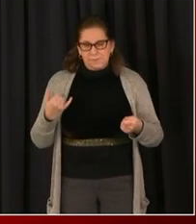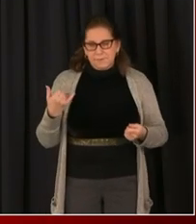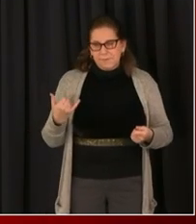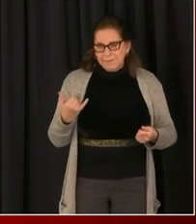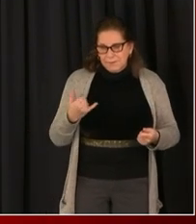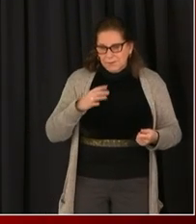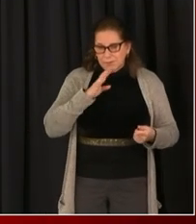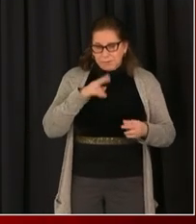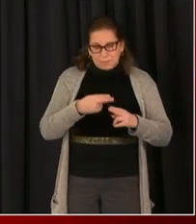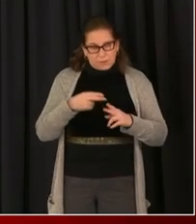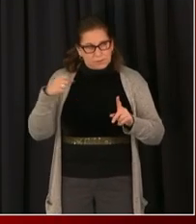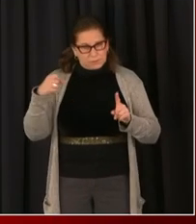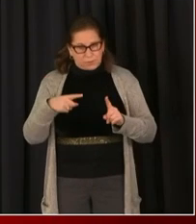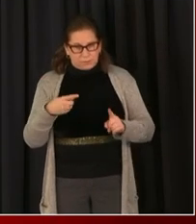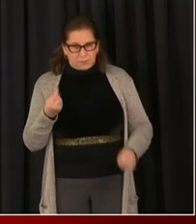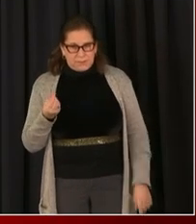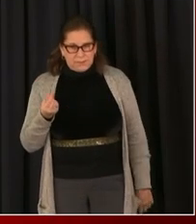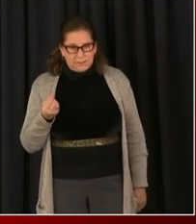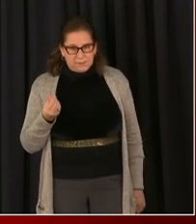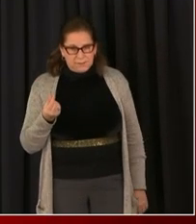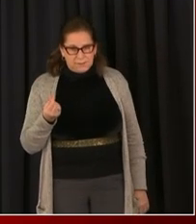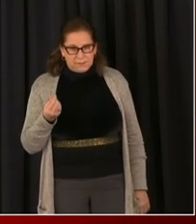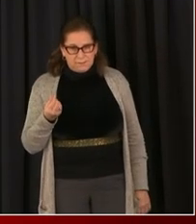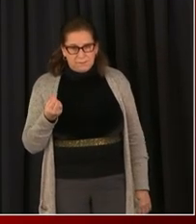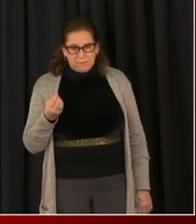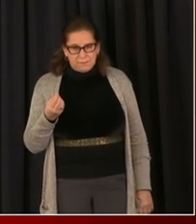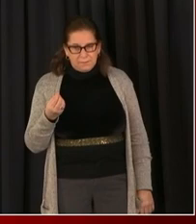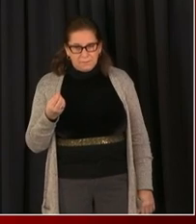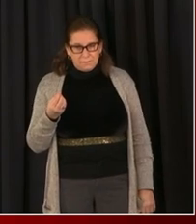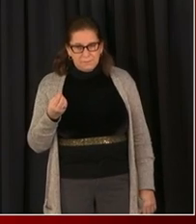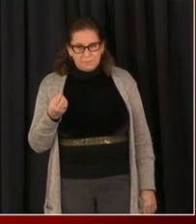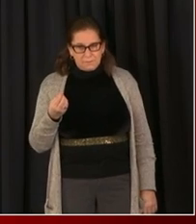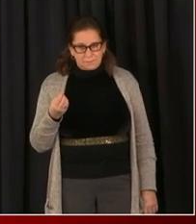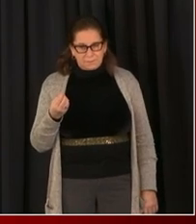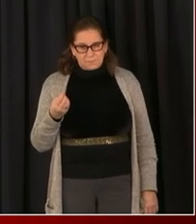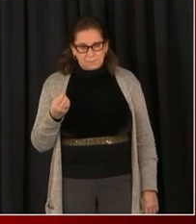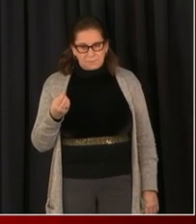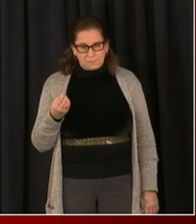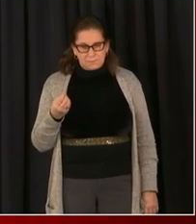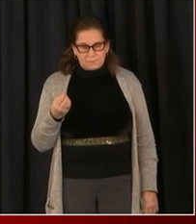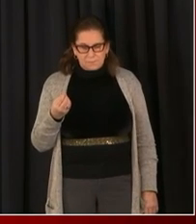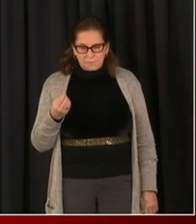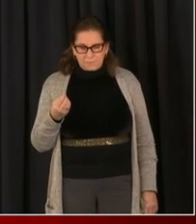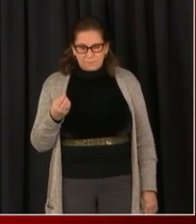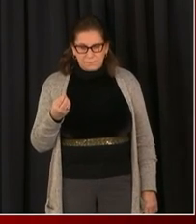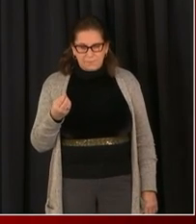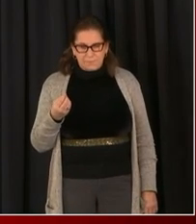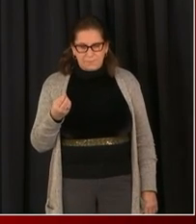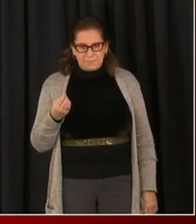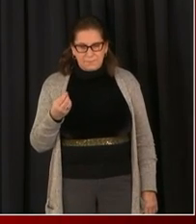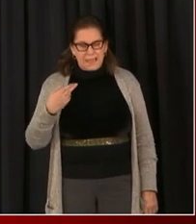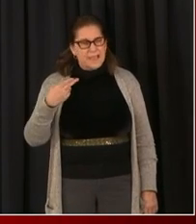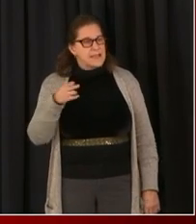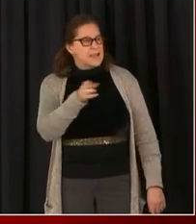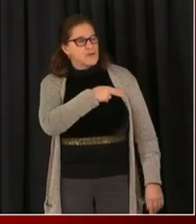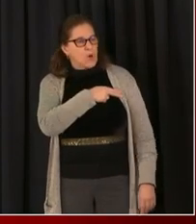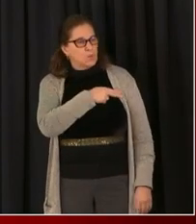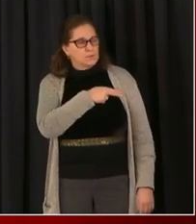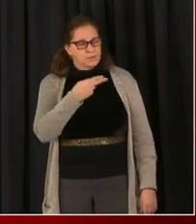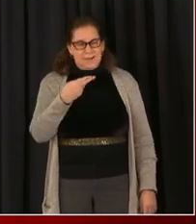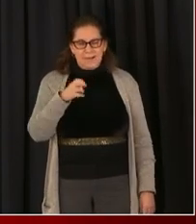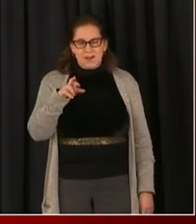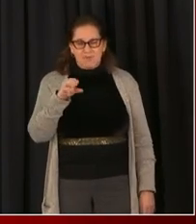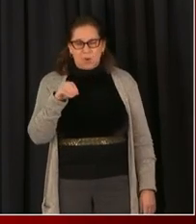Act, which the House of Representatives has passed with Congresswoman Speaker